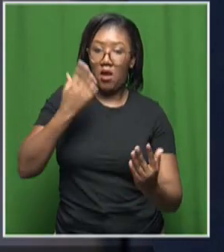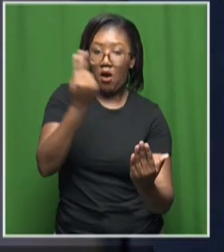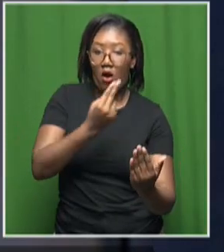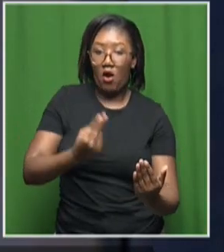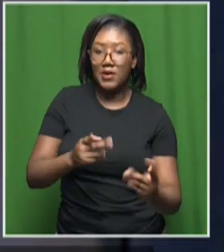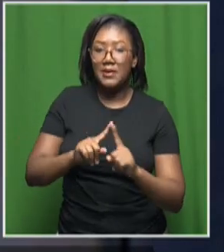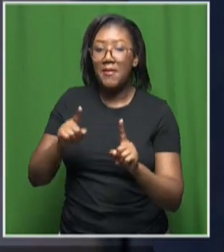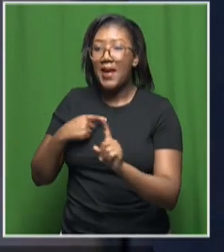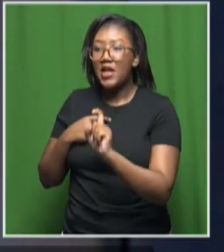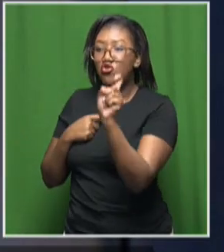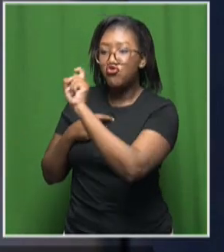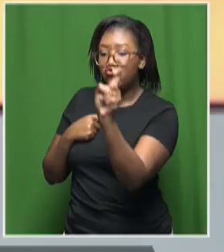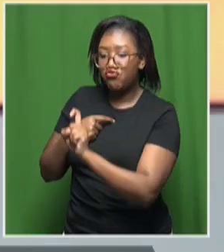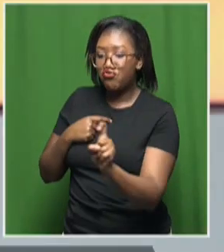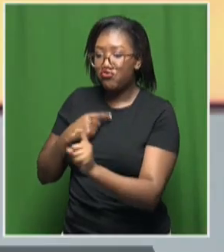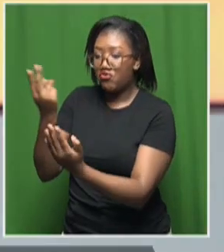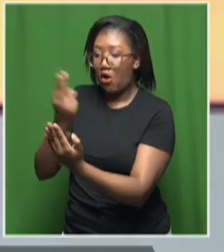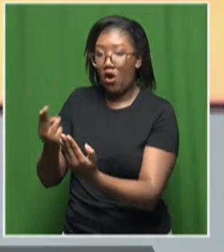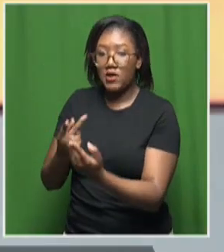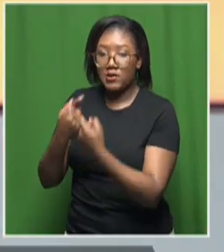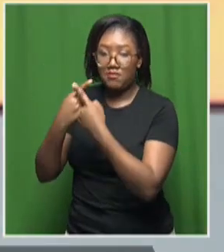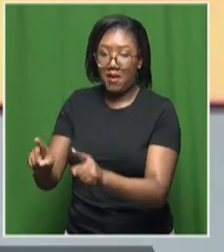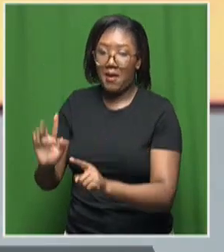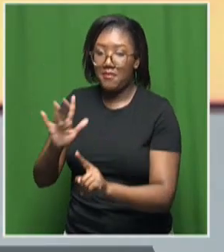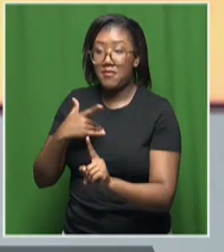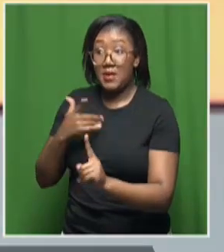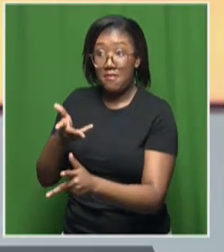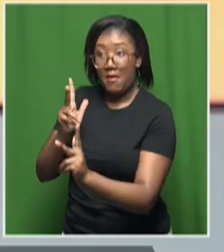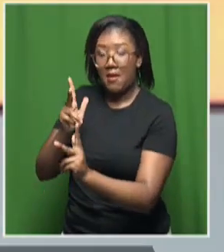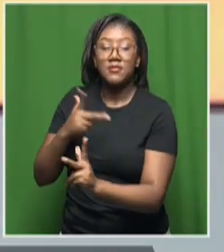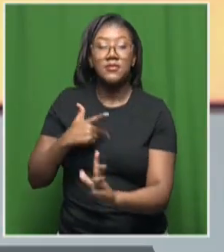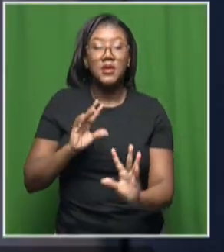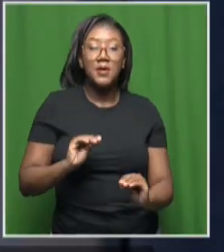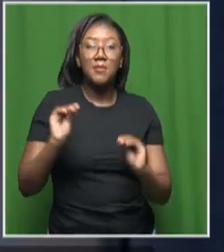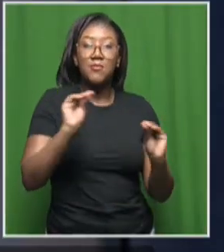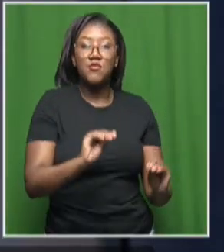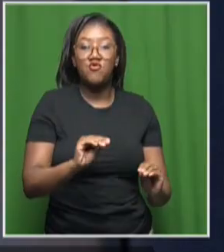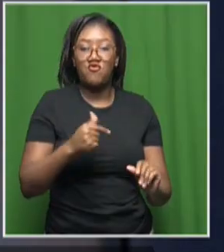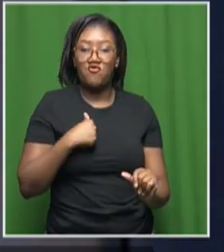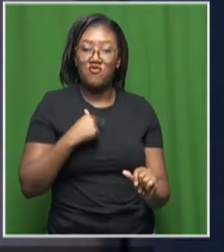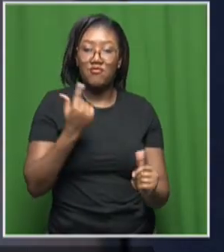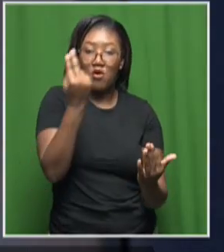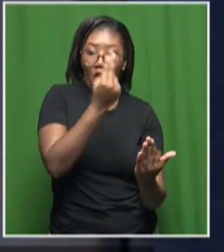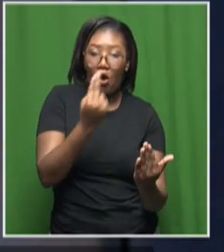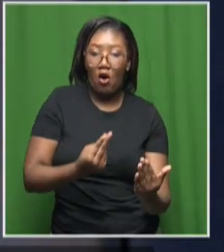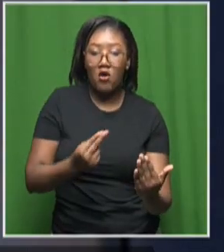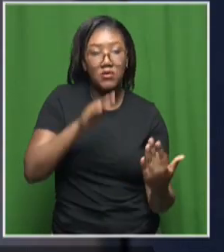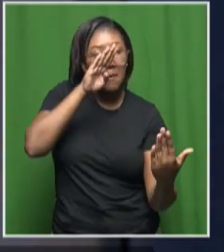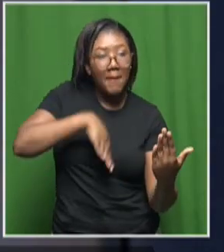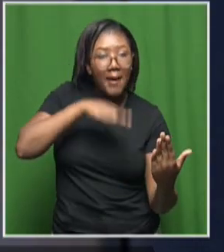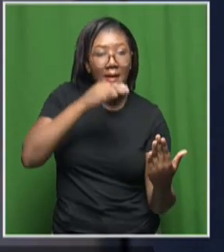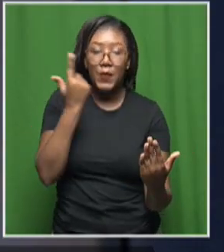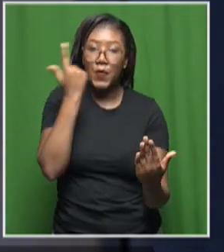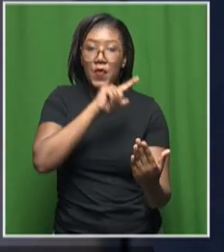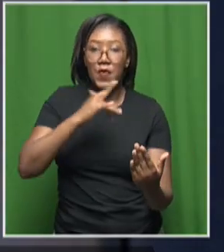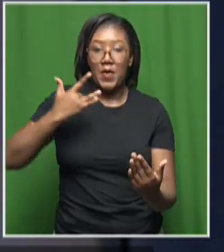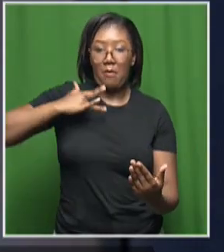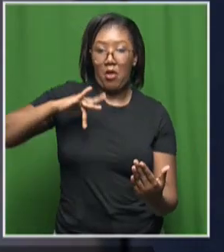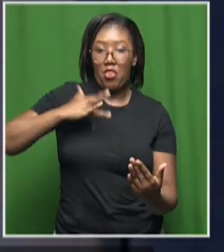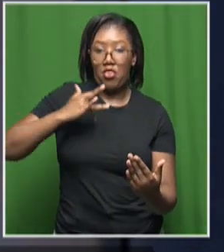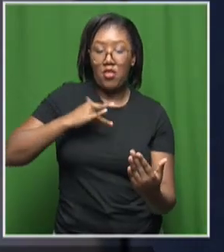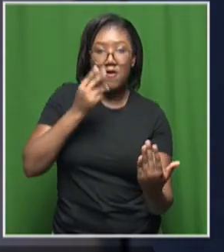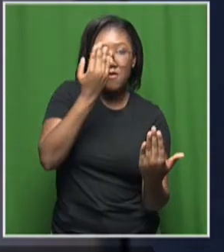which is what I'm trained as. Gotcha. And so about 11 years ago, I started on